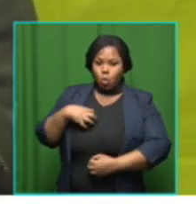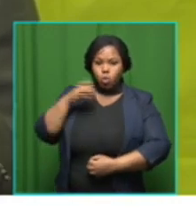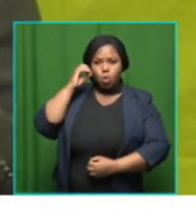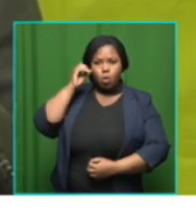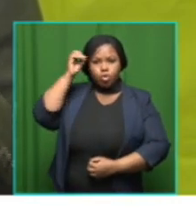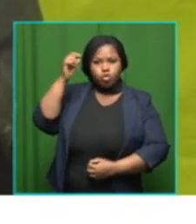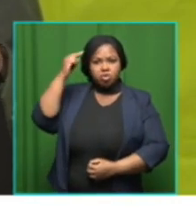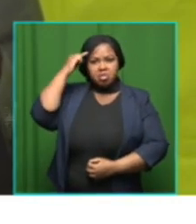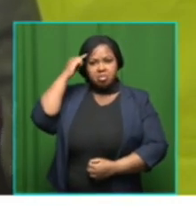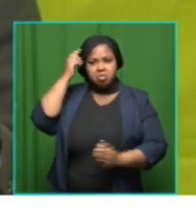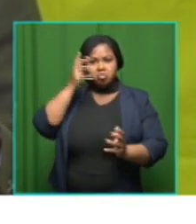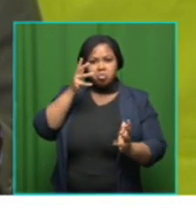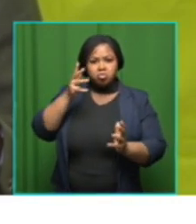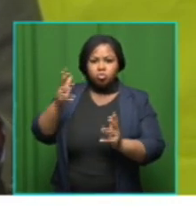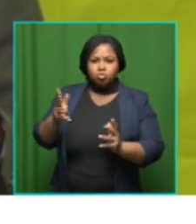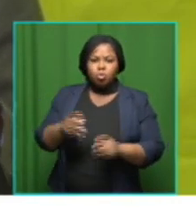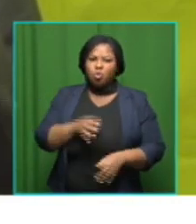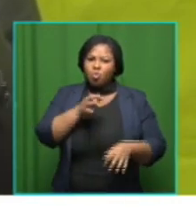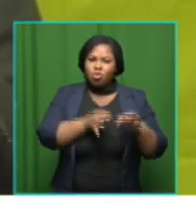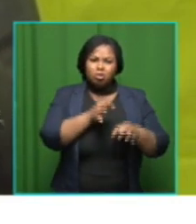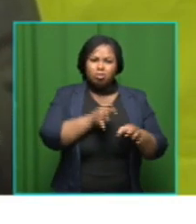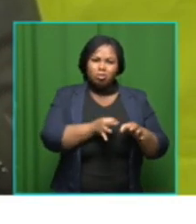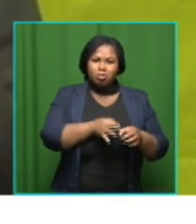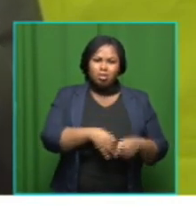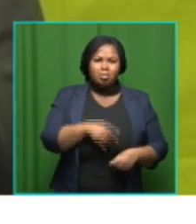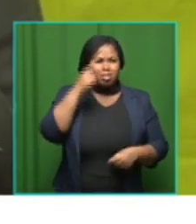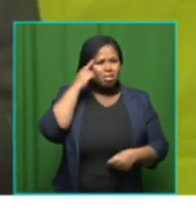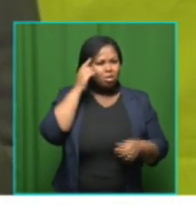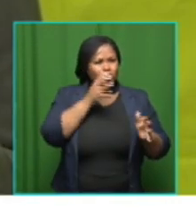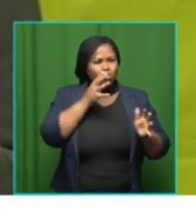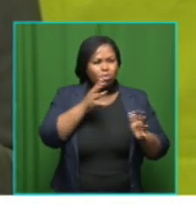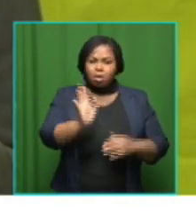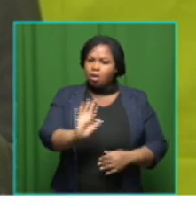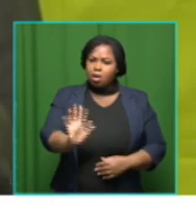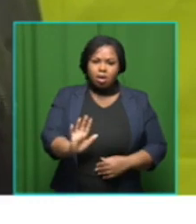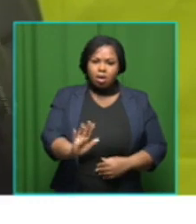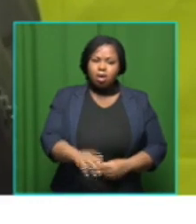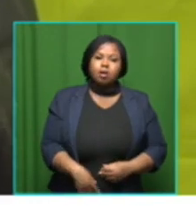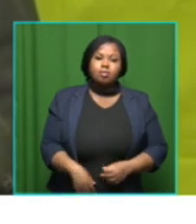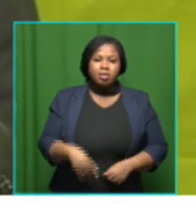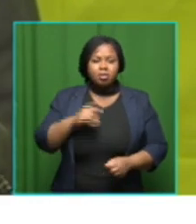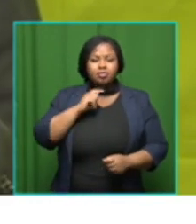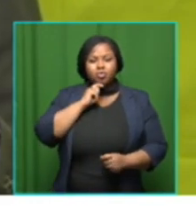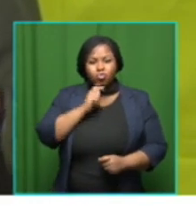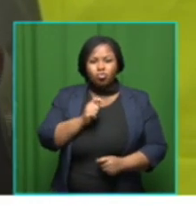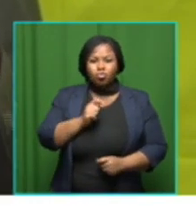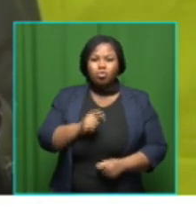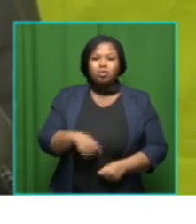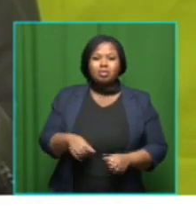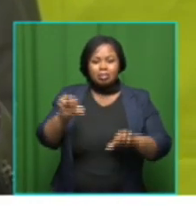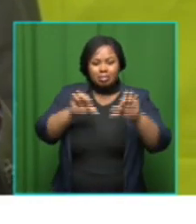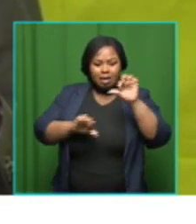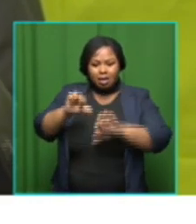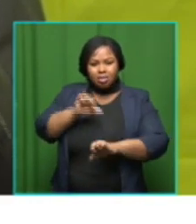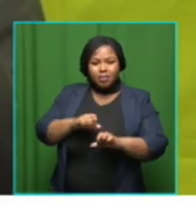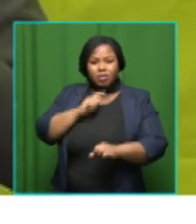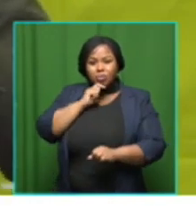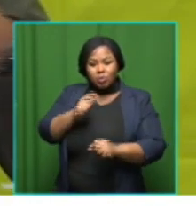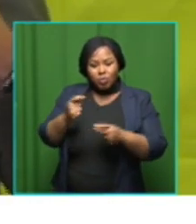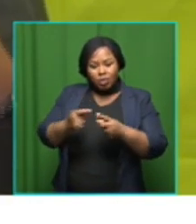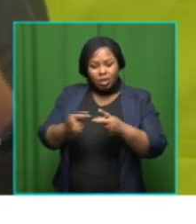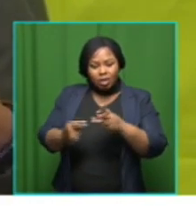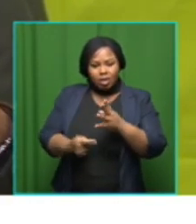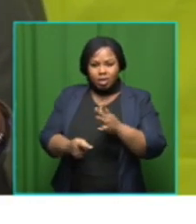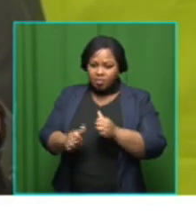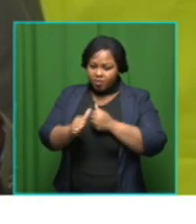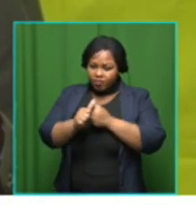as leaders and as politicians, and just stick to scientific facts. If we do that and all the time, it